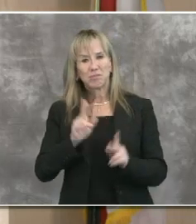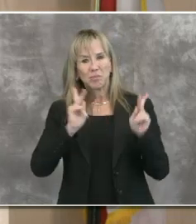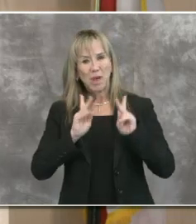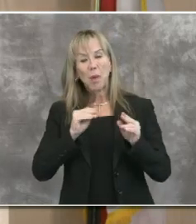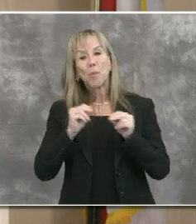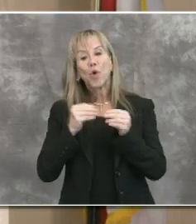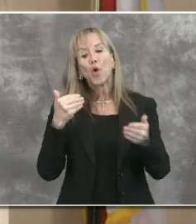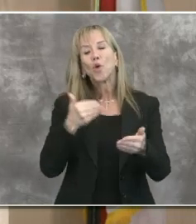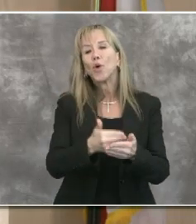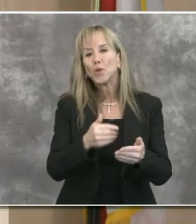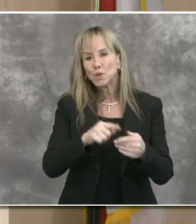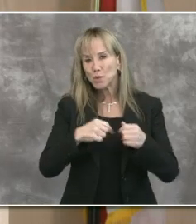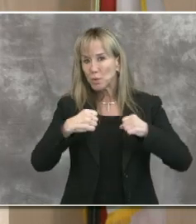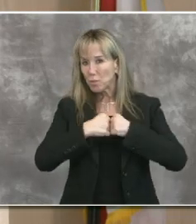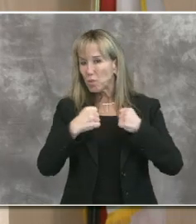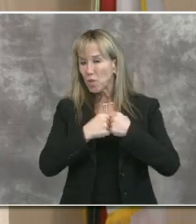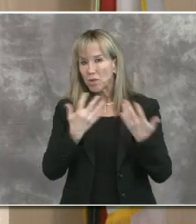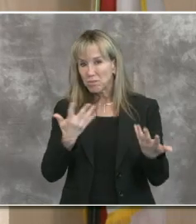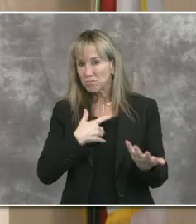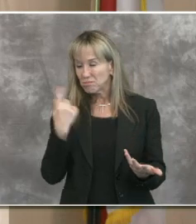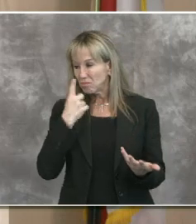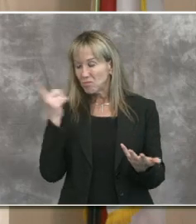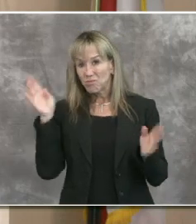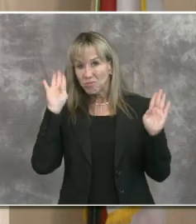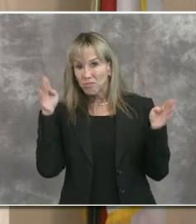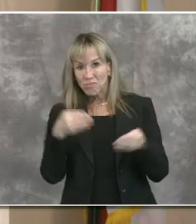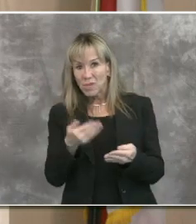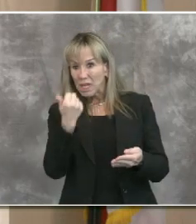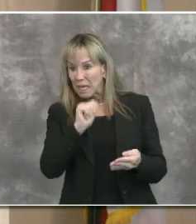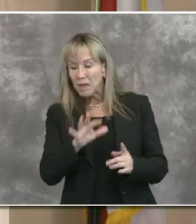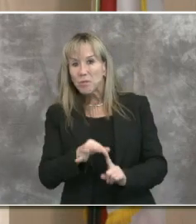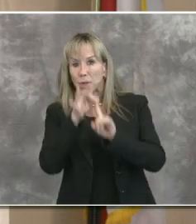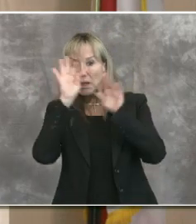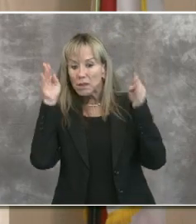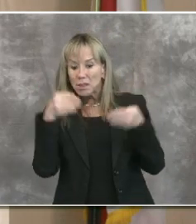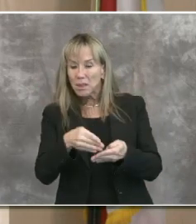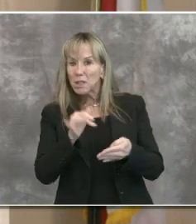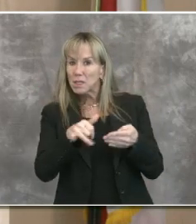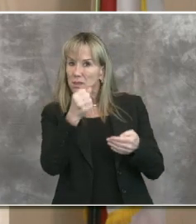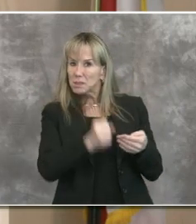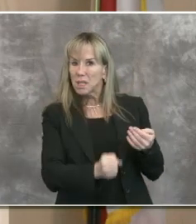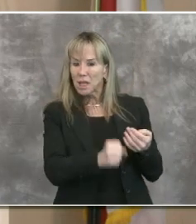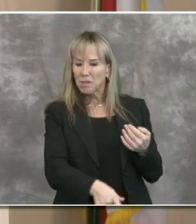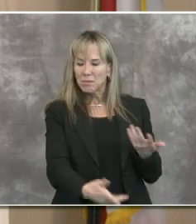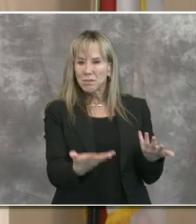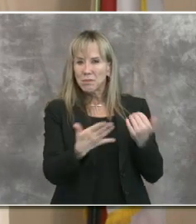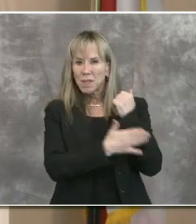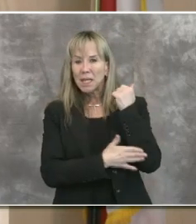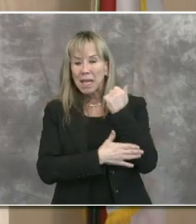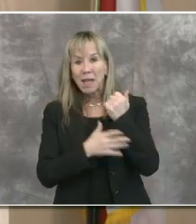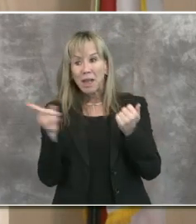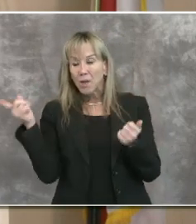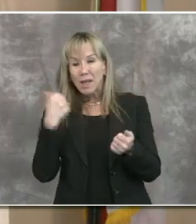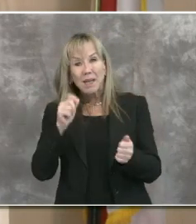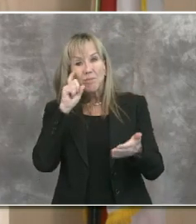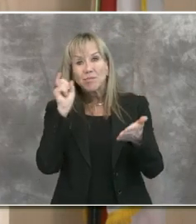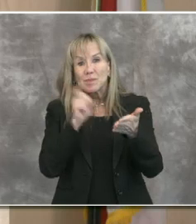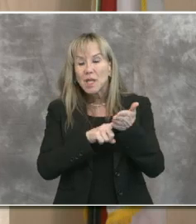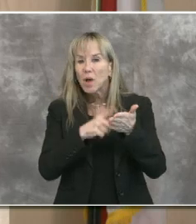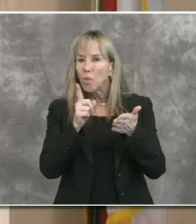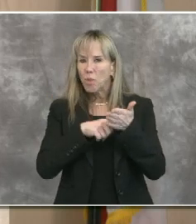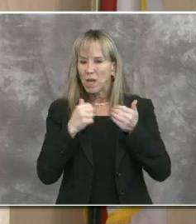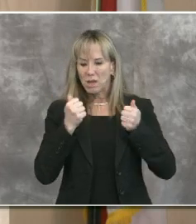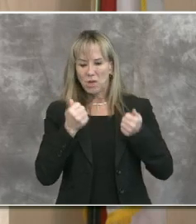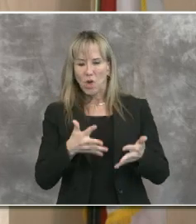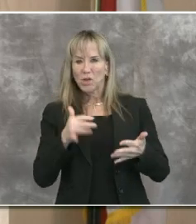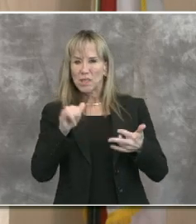any special attention given to the communities in the south part of the county, and has the county identified any factors that contribute to these